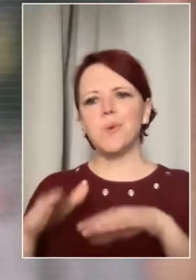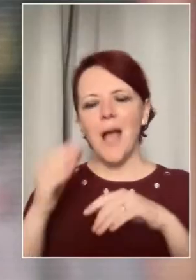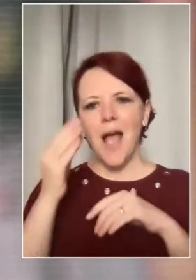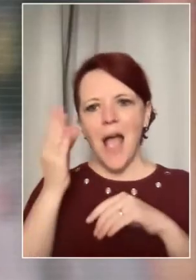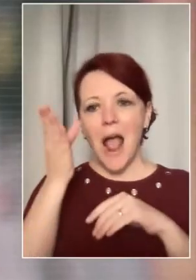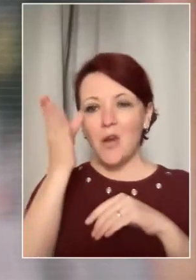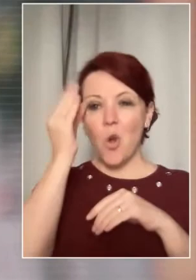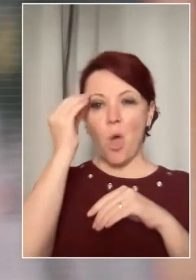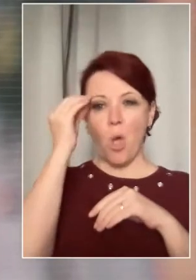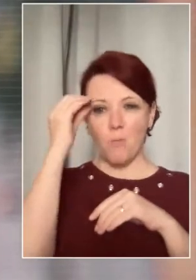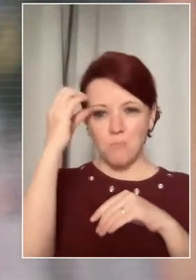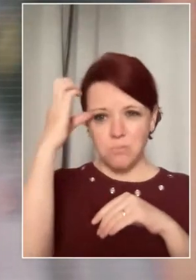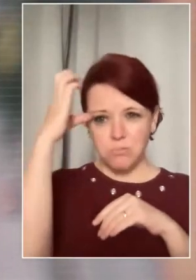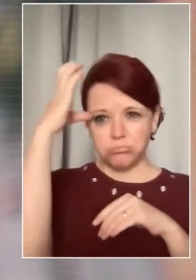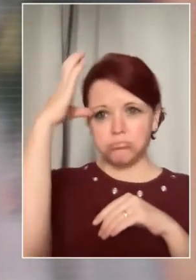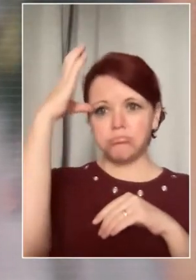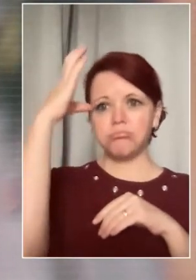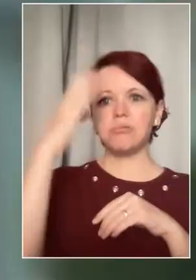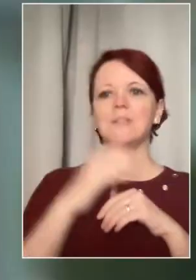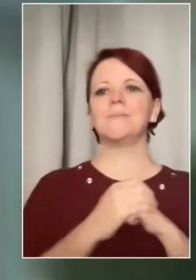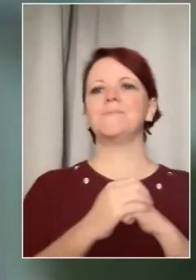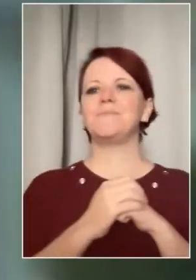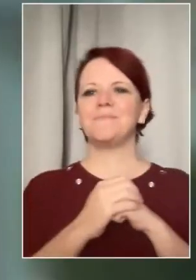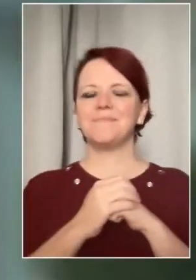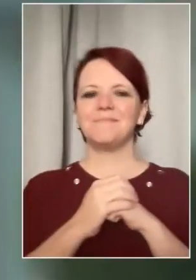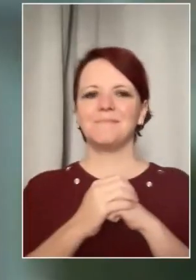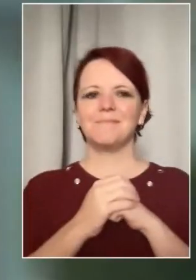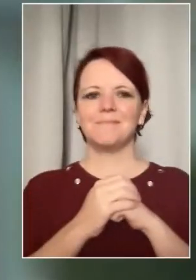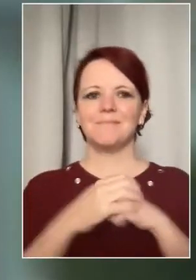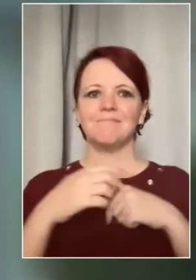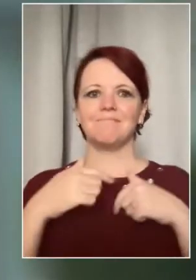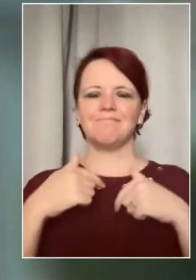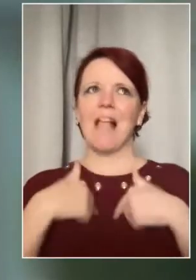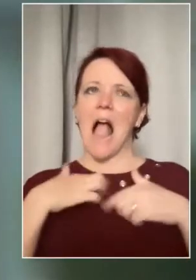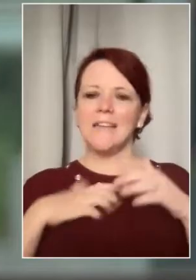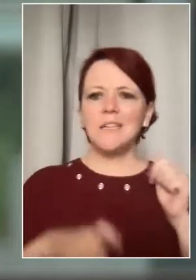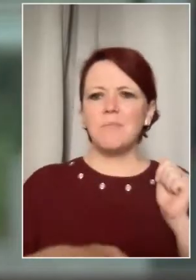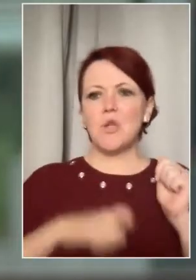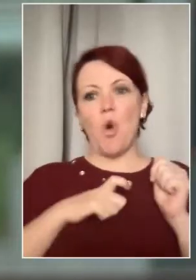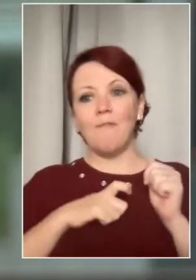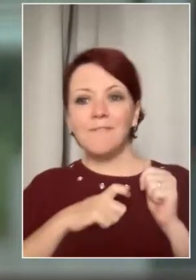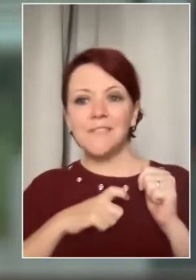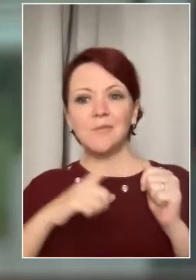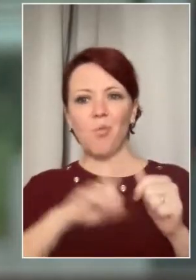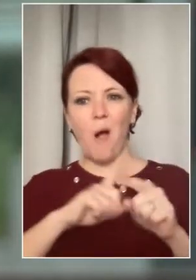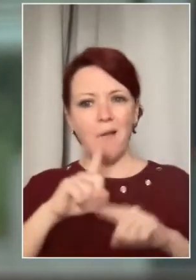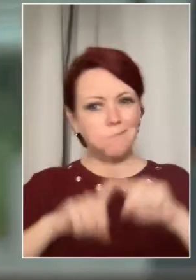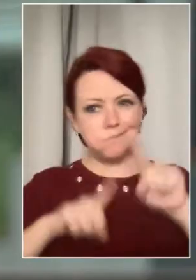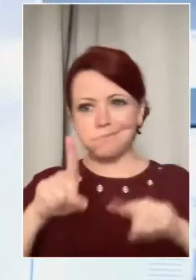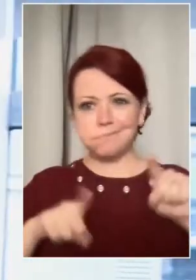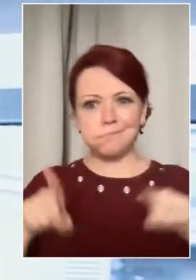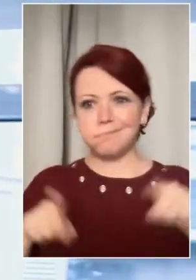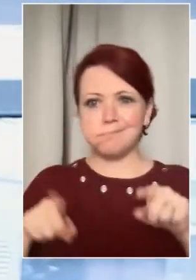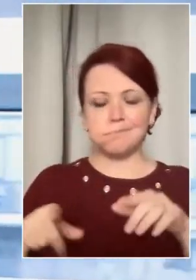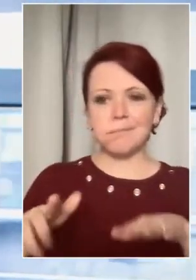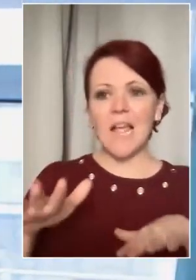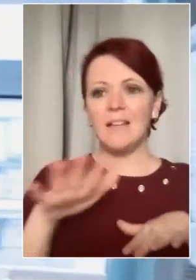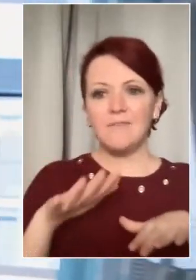wisely. I've needed to be confident as we deal with lots of different people, hardworking,